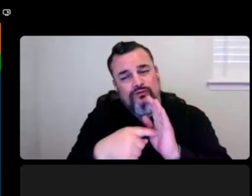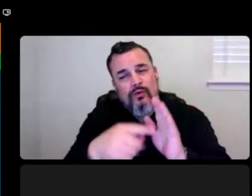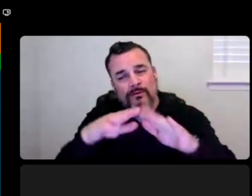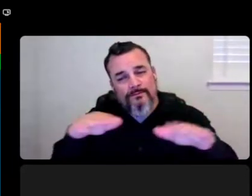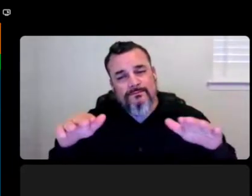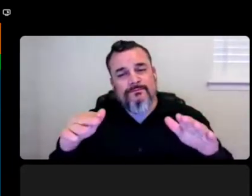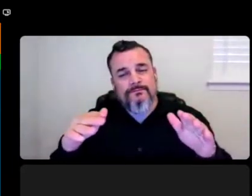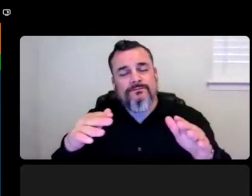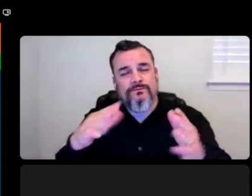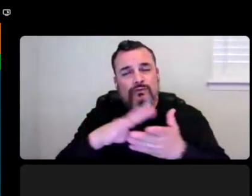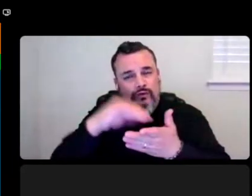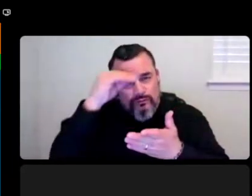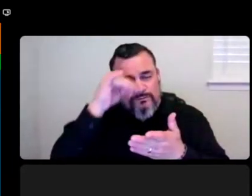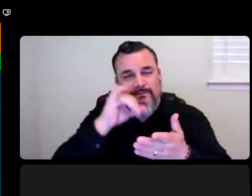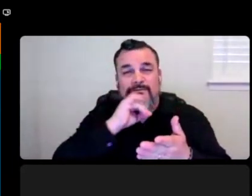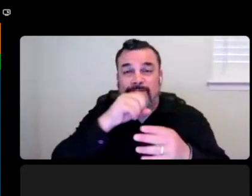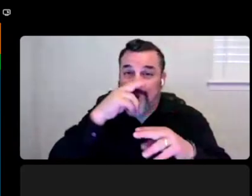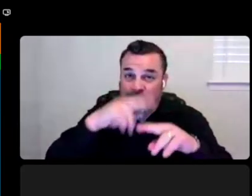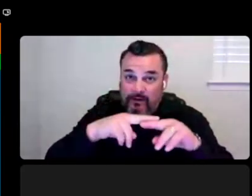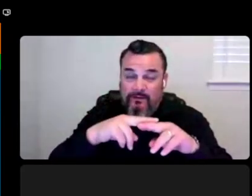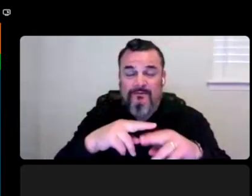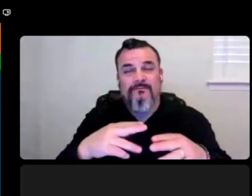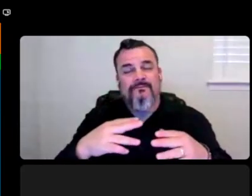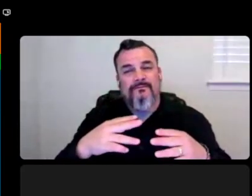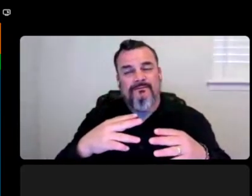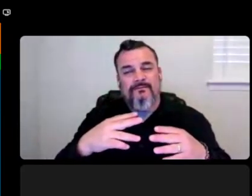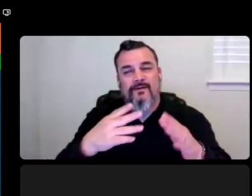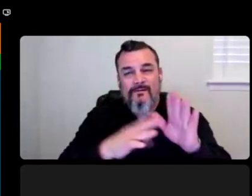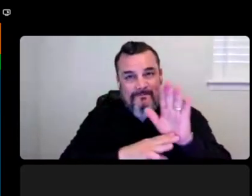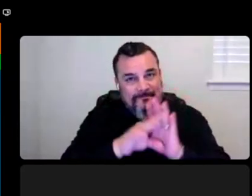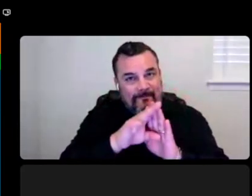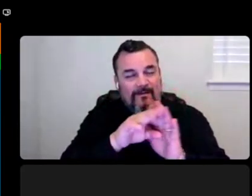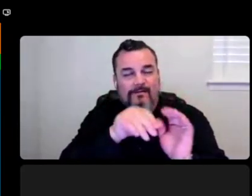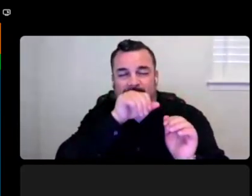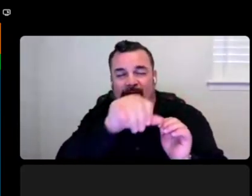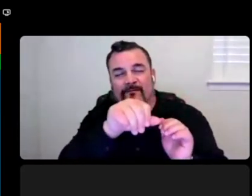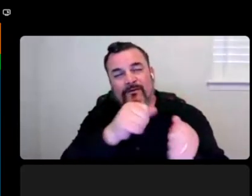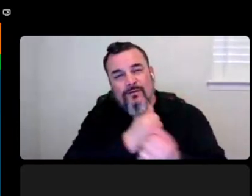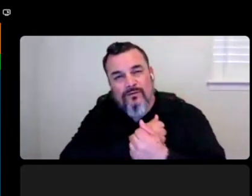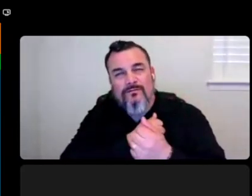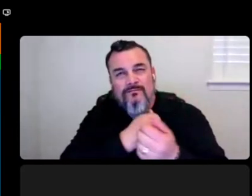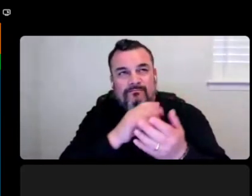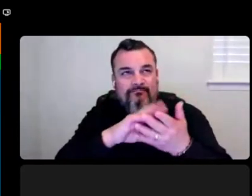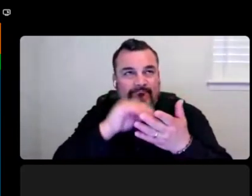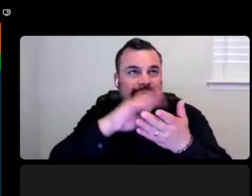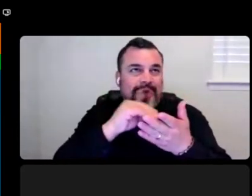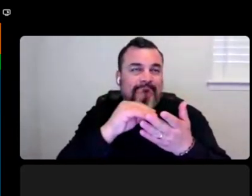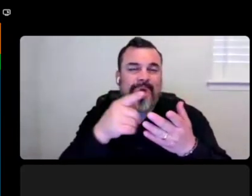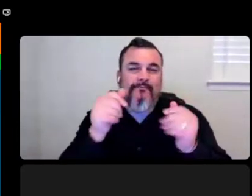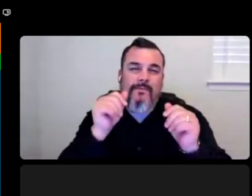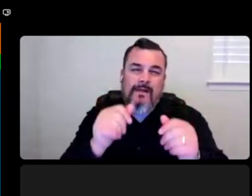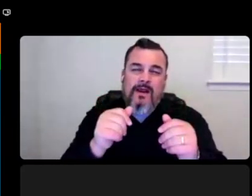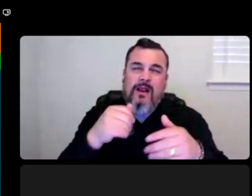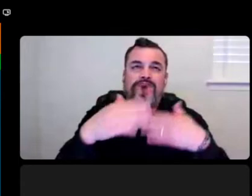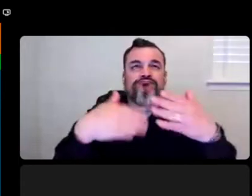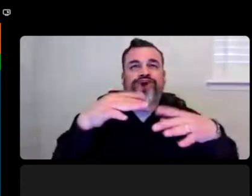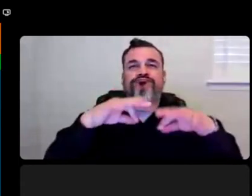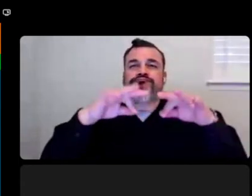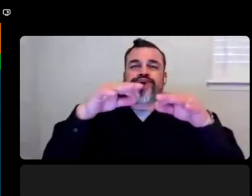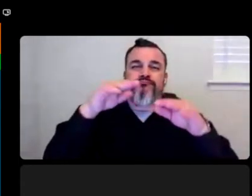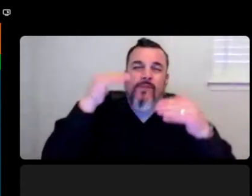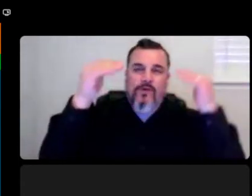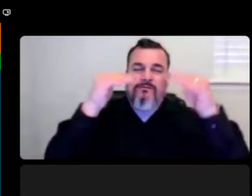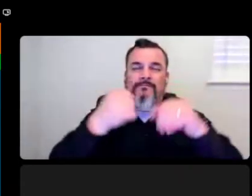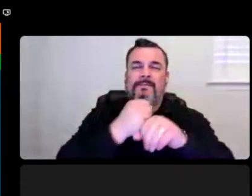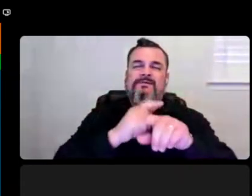that learning is fun and have to develop a love of learning that they can take on into their adulthood and make a difference